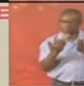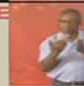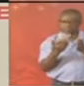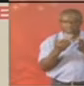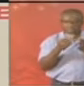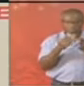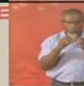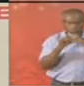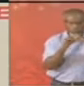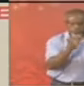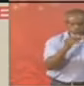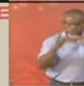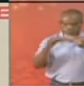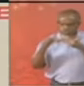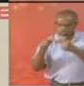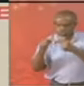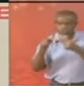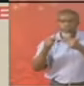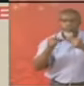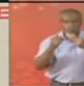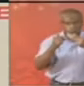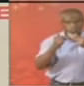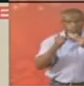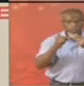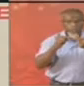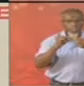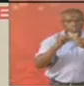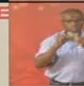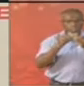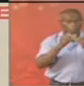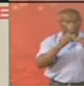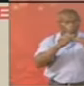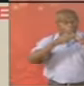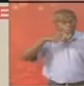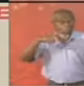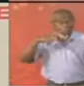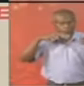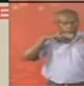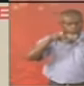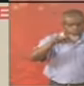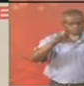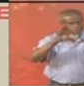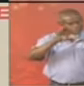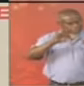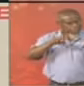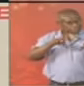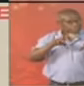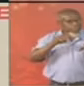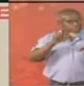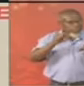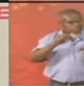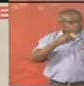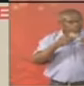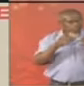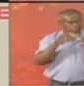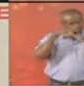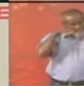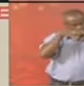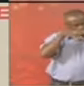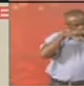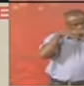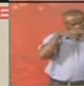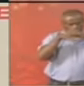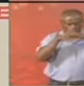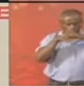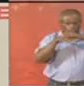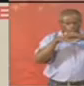places where enclosed indoor air circulation and overfilled physical capacity are going